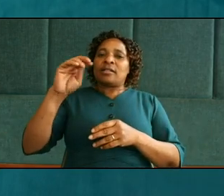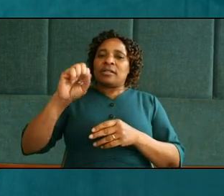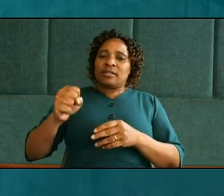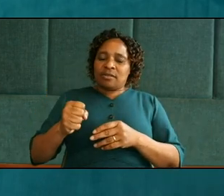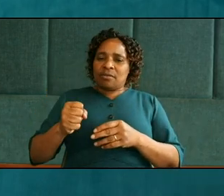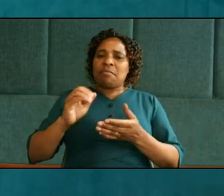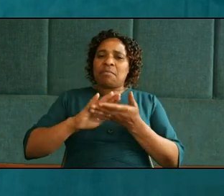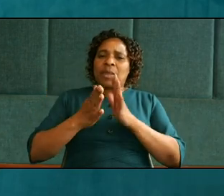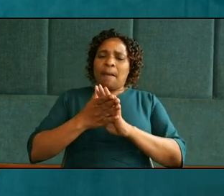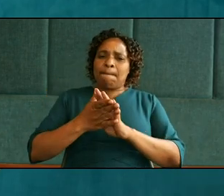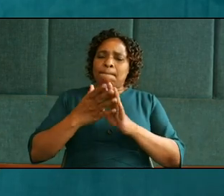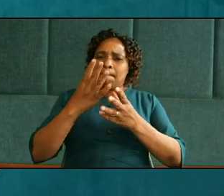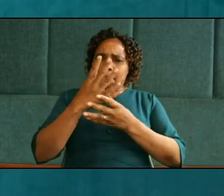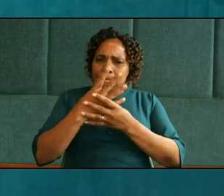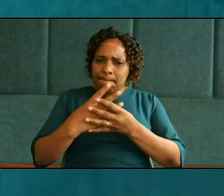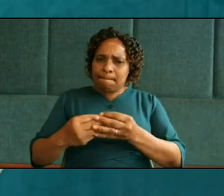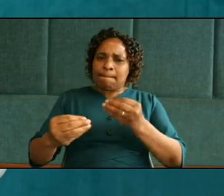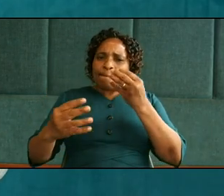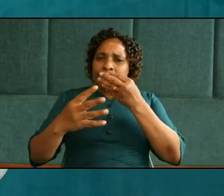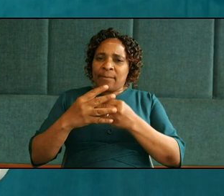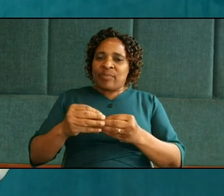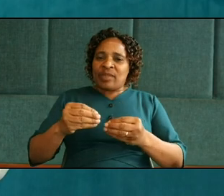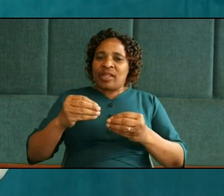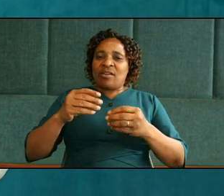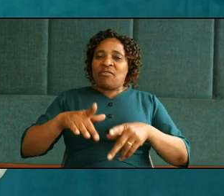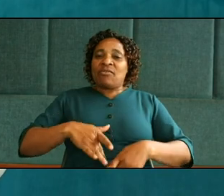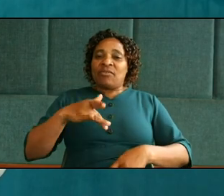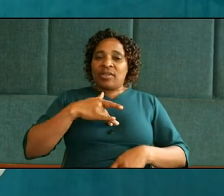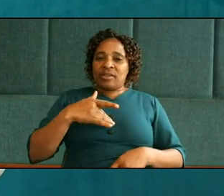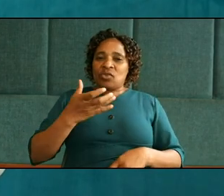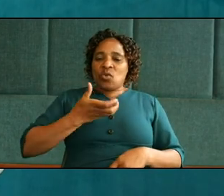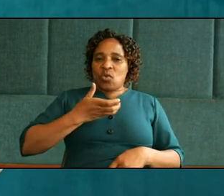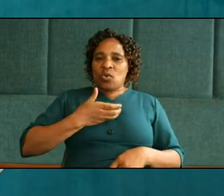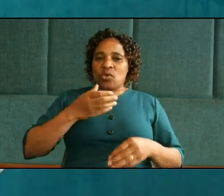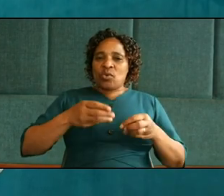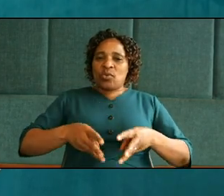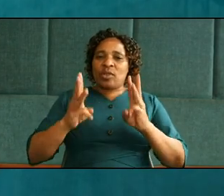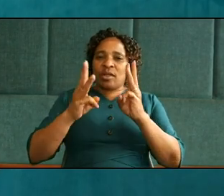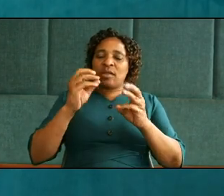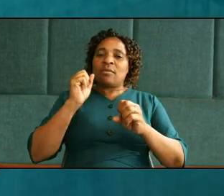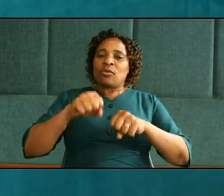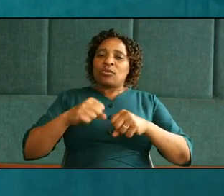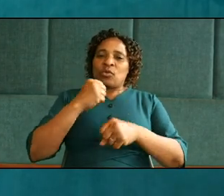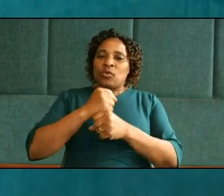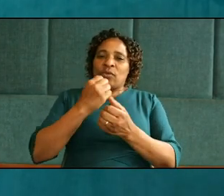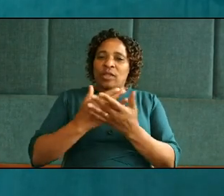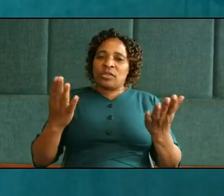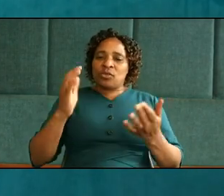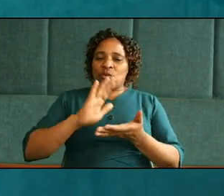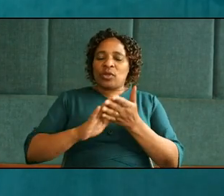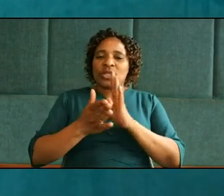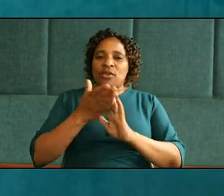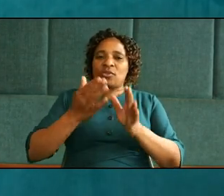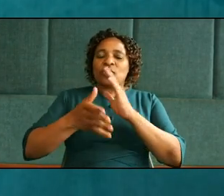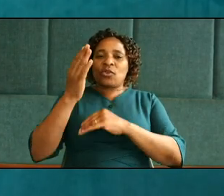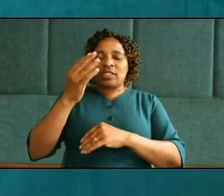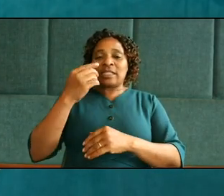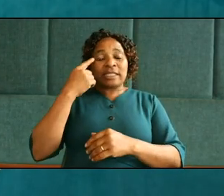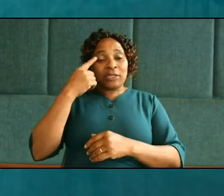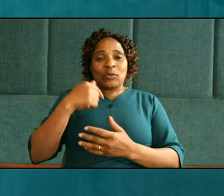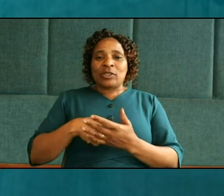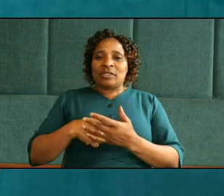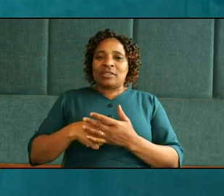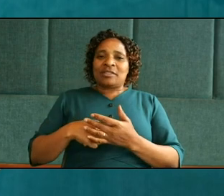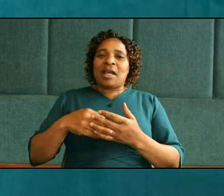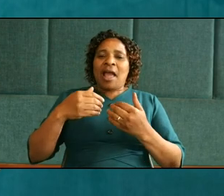too comfortable and had felt that in their own way that they can do things without God. So he thought, you know what? Let me